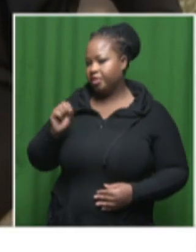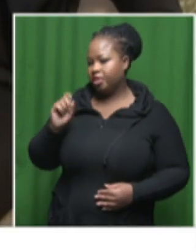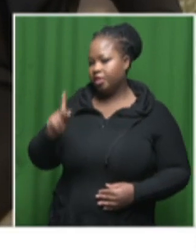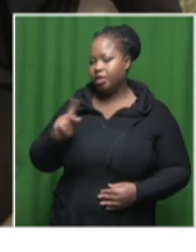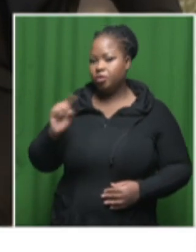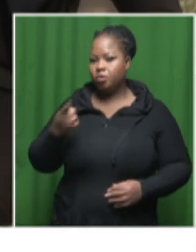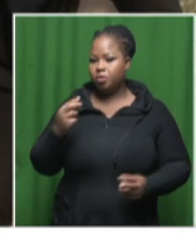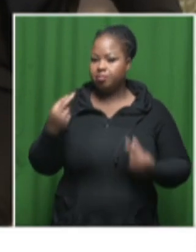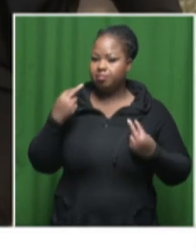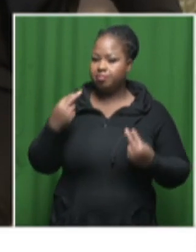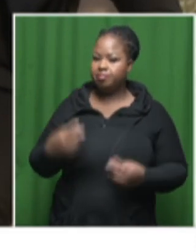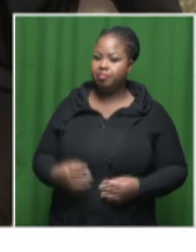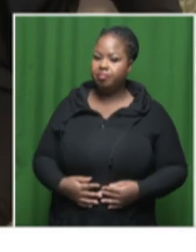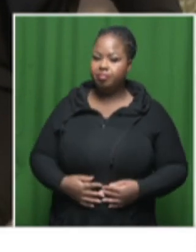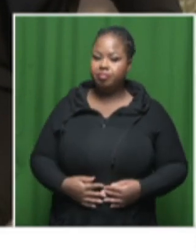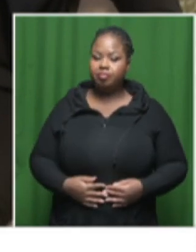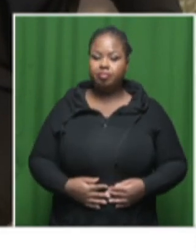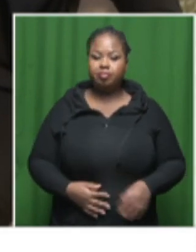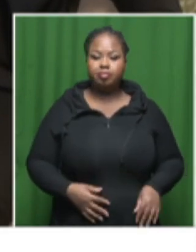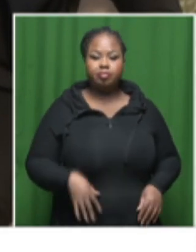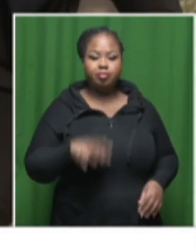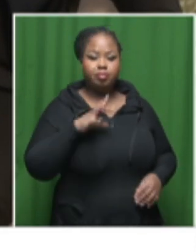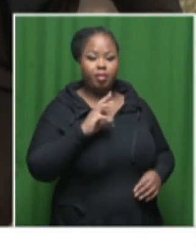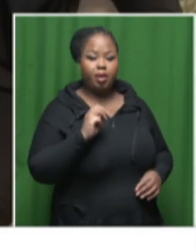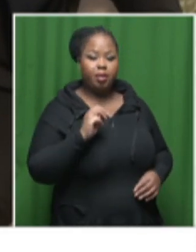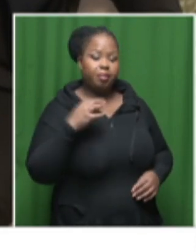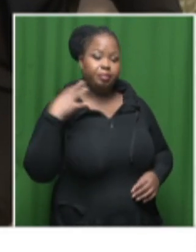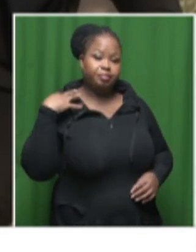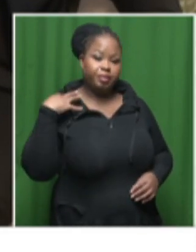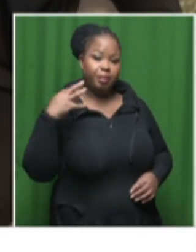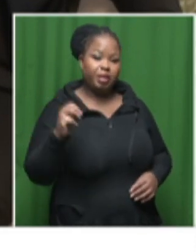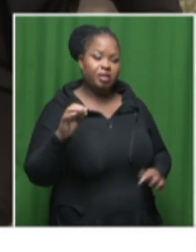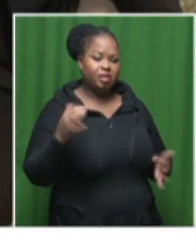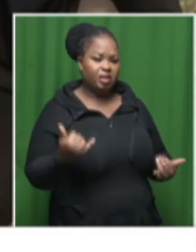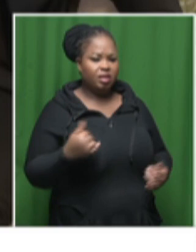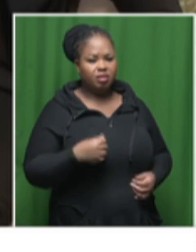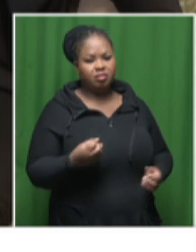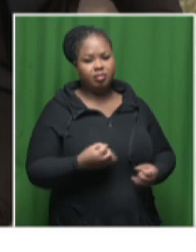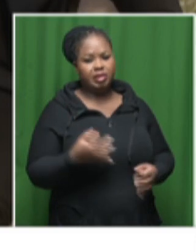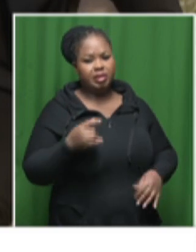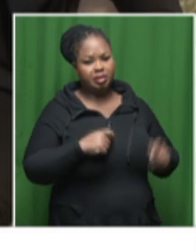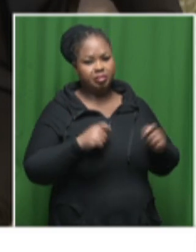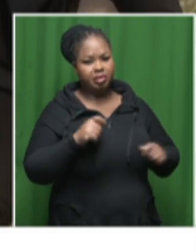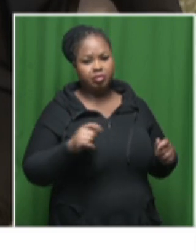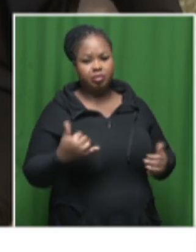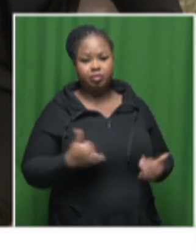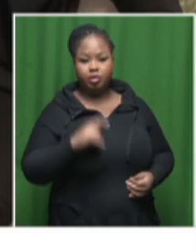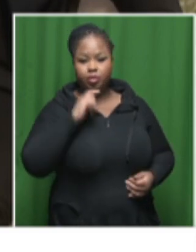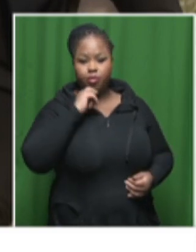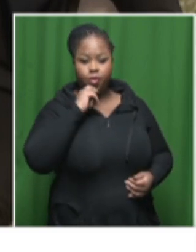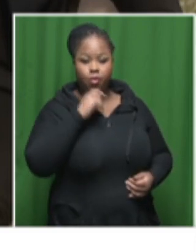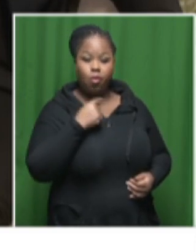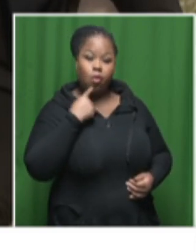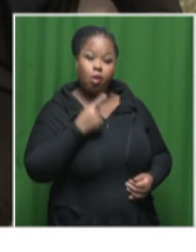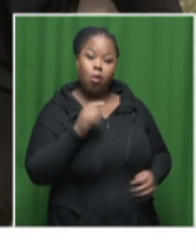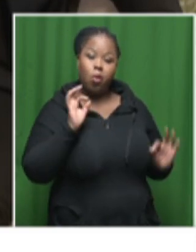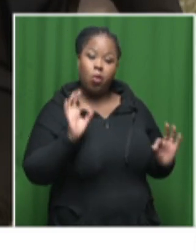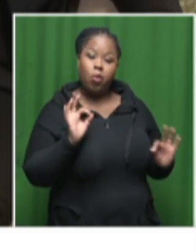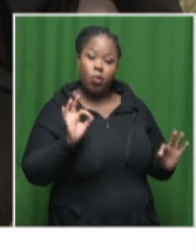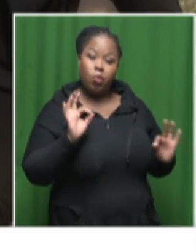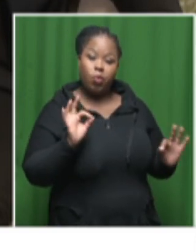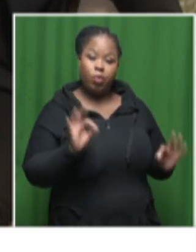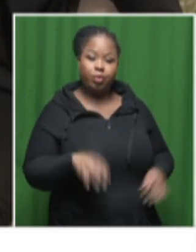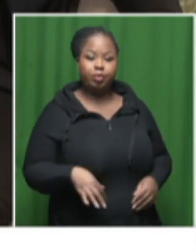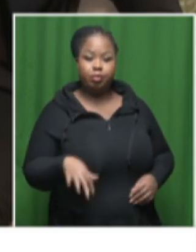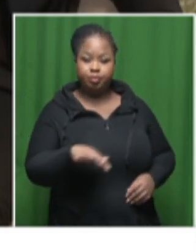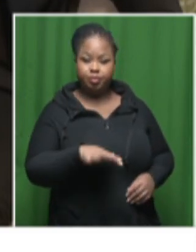to the viewers at home. Minister, of course, as being echoed by so many of our viewers this morning, this is an absolutely